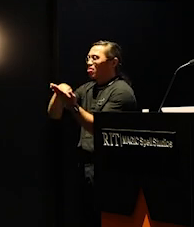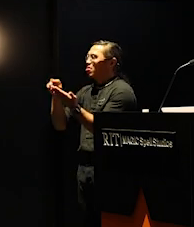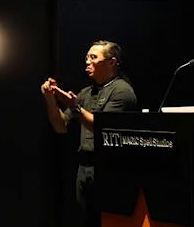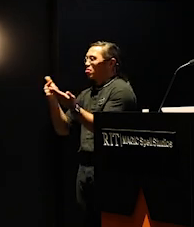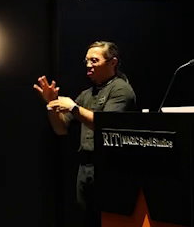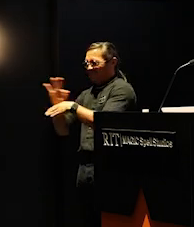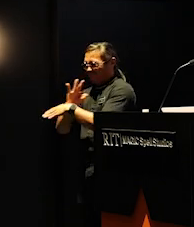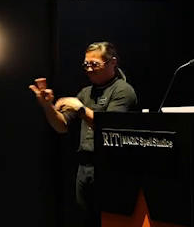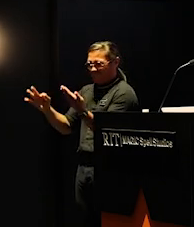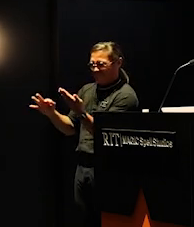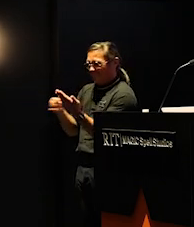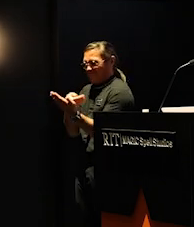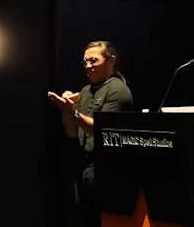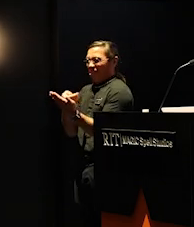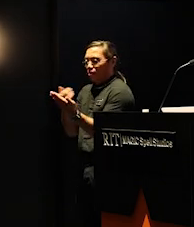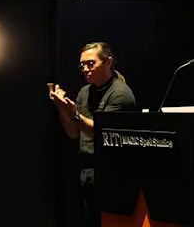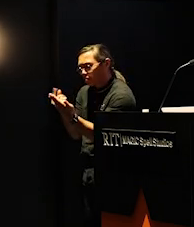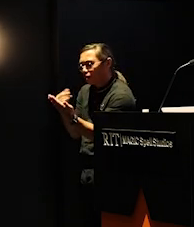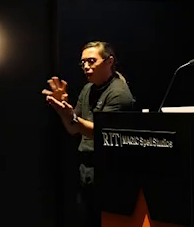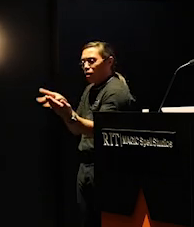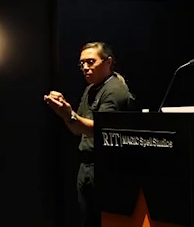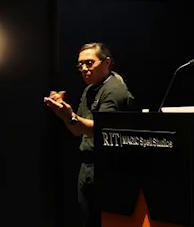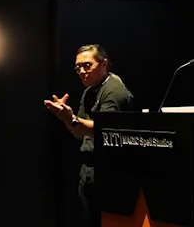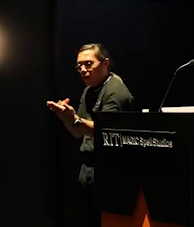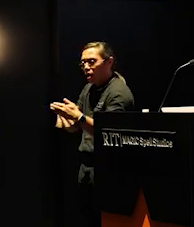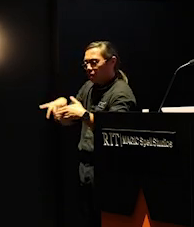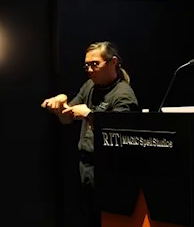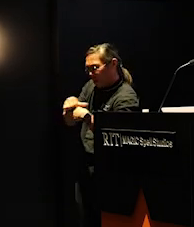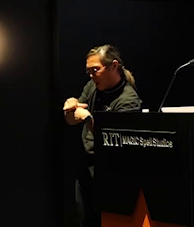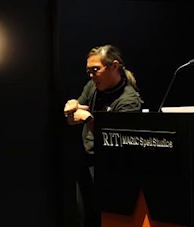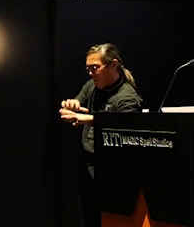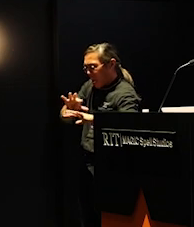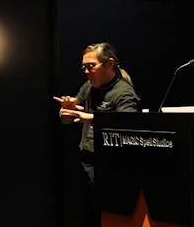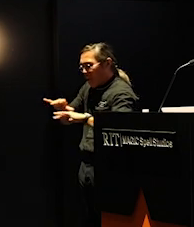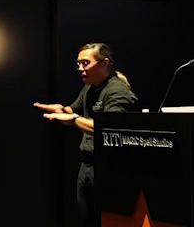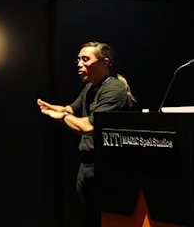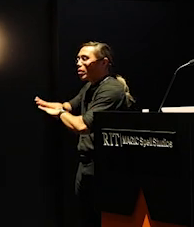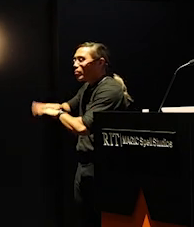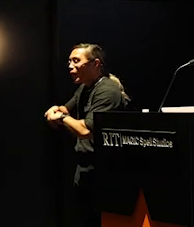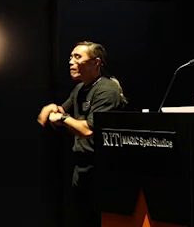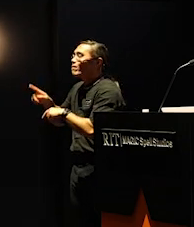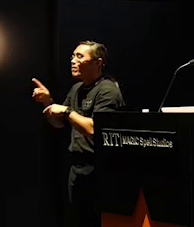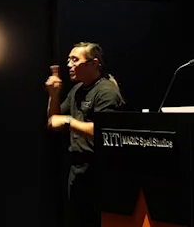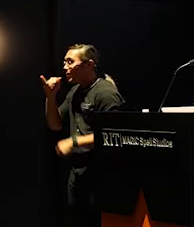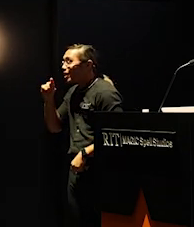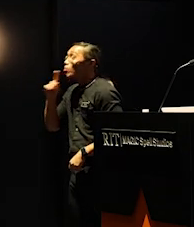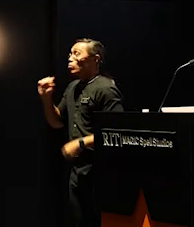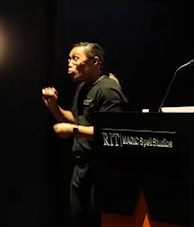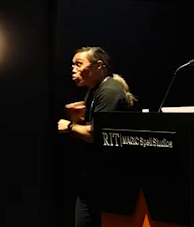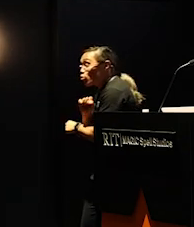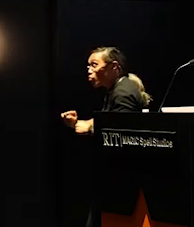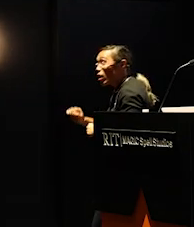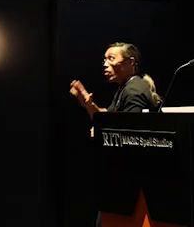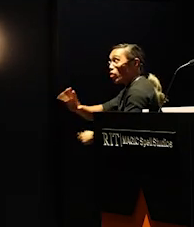this magic, but he was so confident in the project, but they had the date of the launch, and they had to like fake it. It's a pretty cool story if you ever come across it. But the